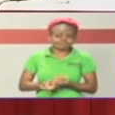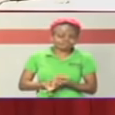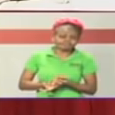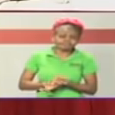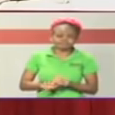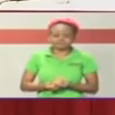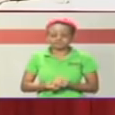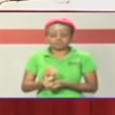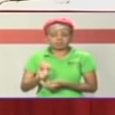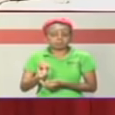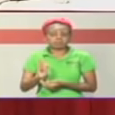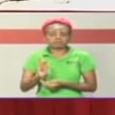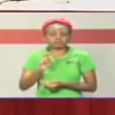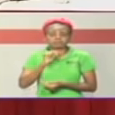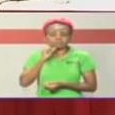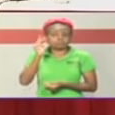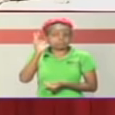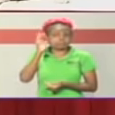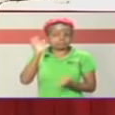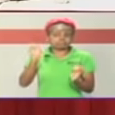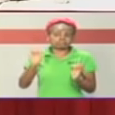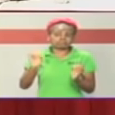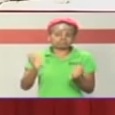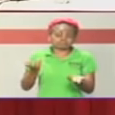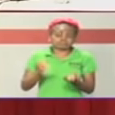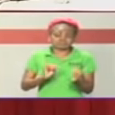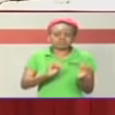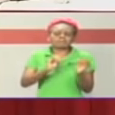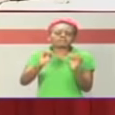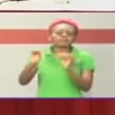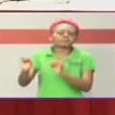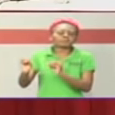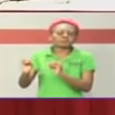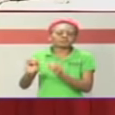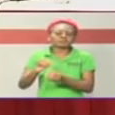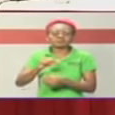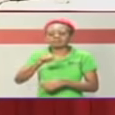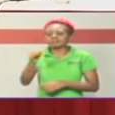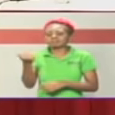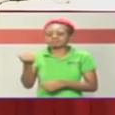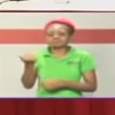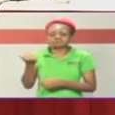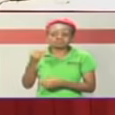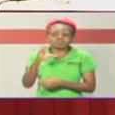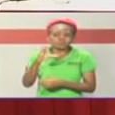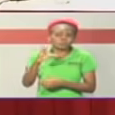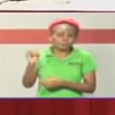Okay, seem that we'll move to Power, no, not Power 102.